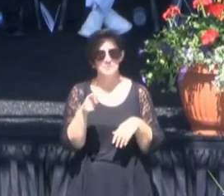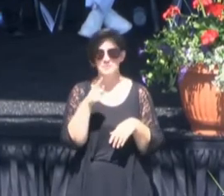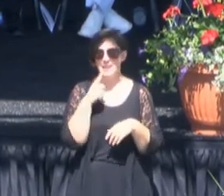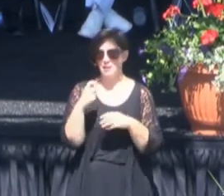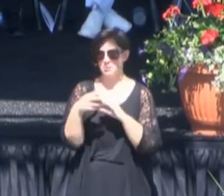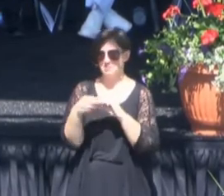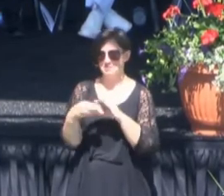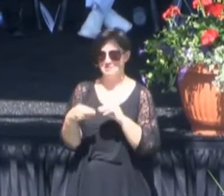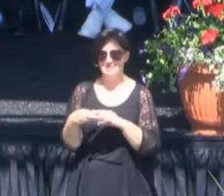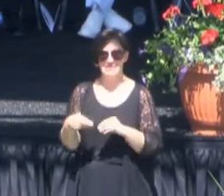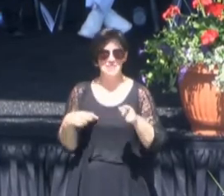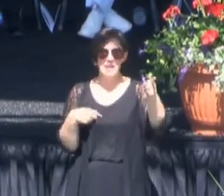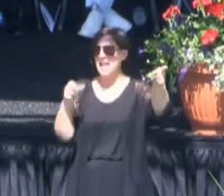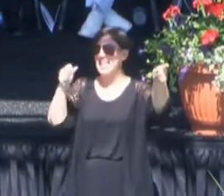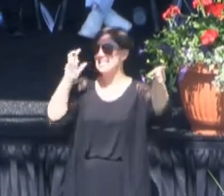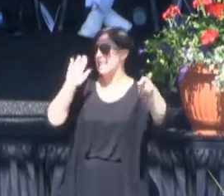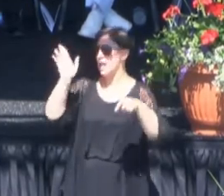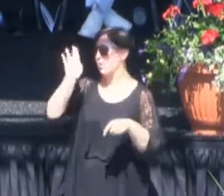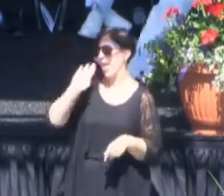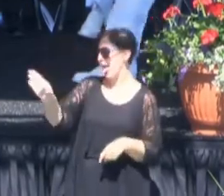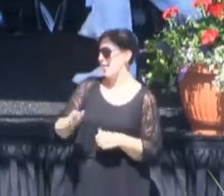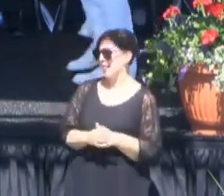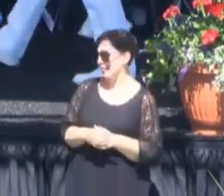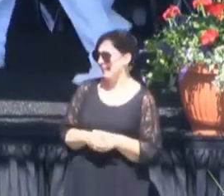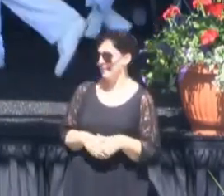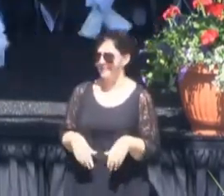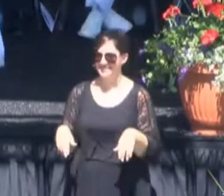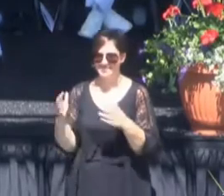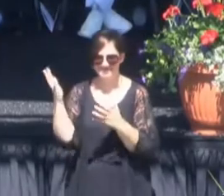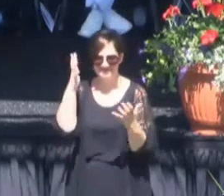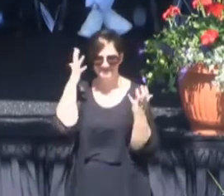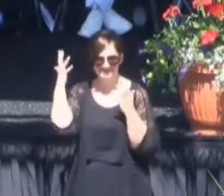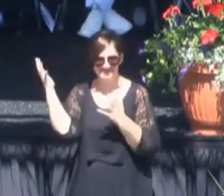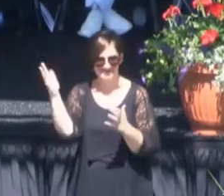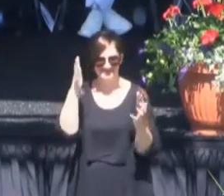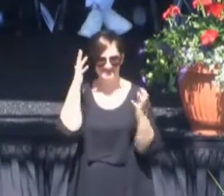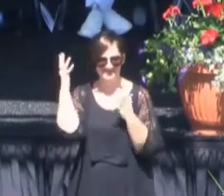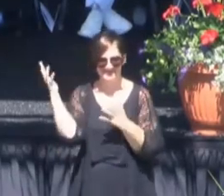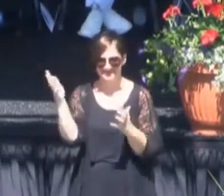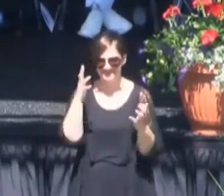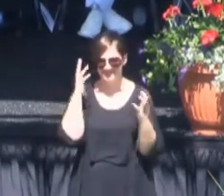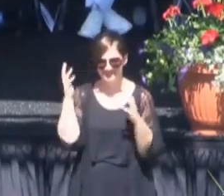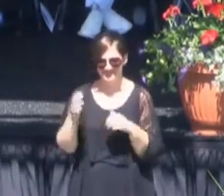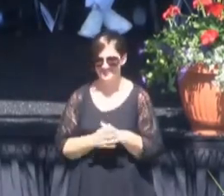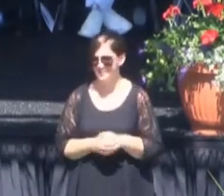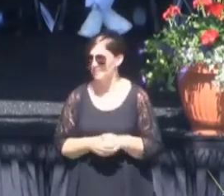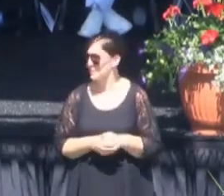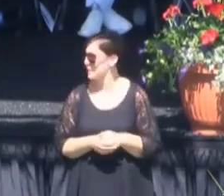chance to speak.